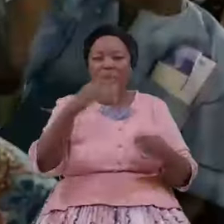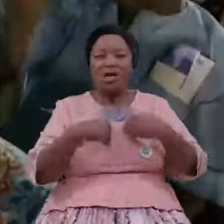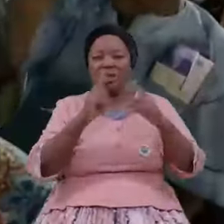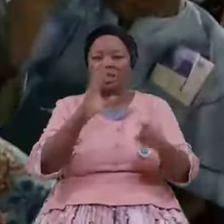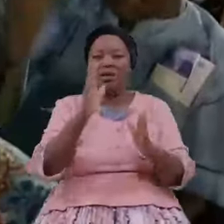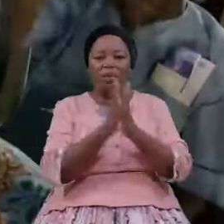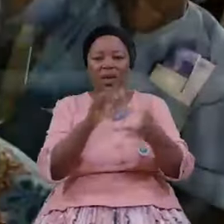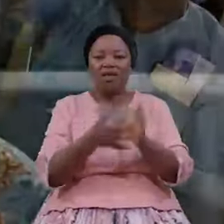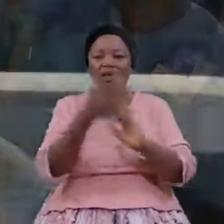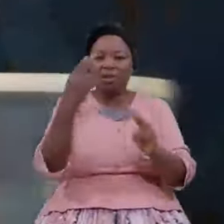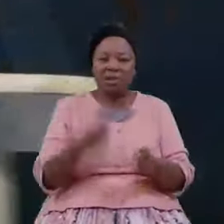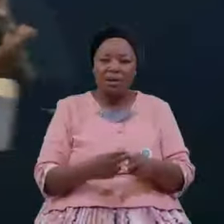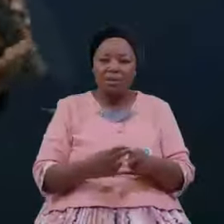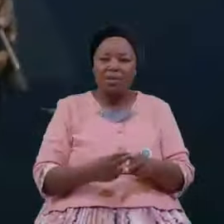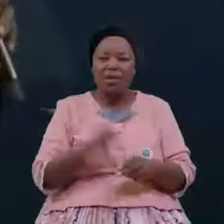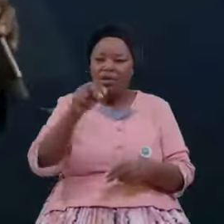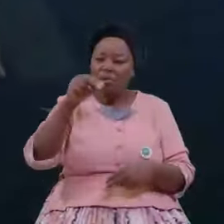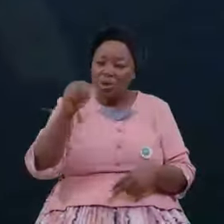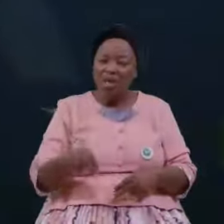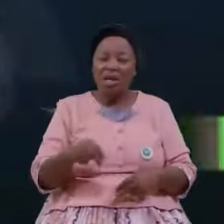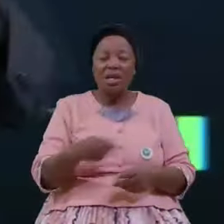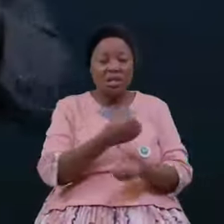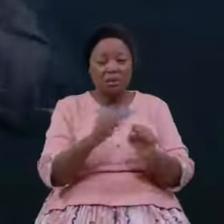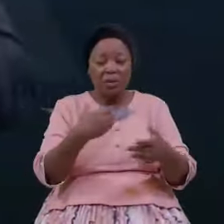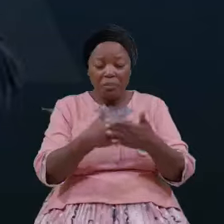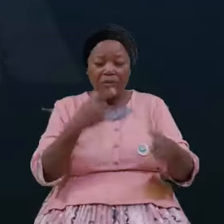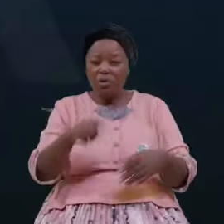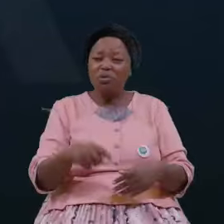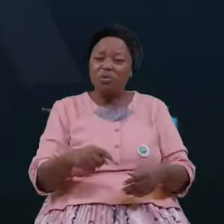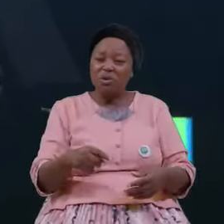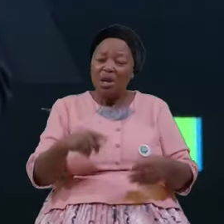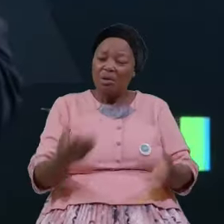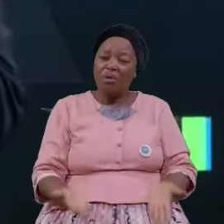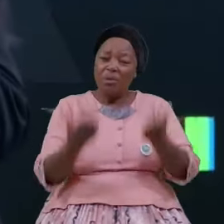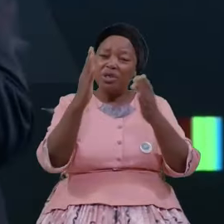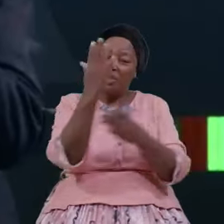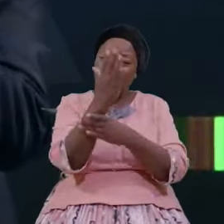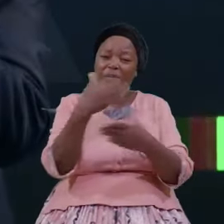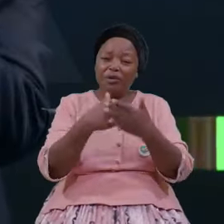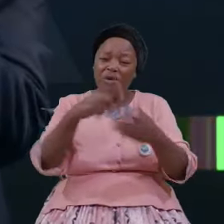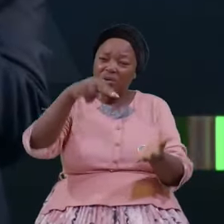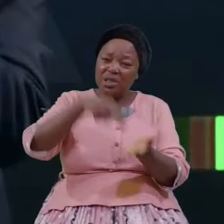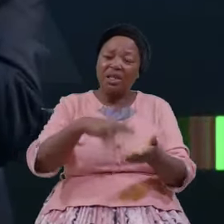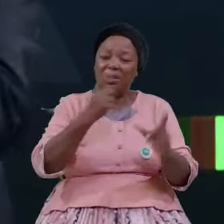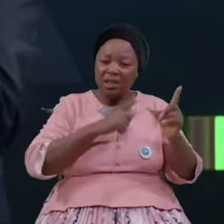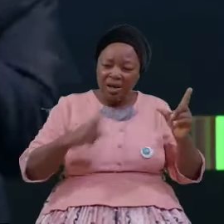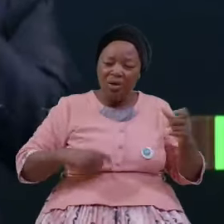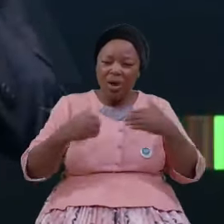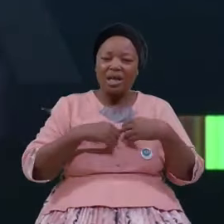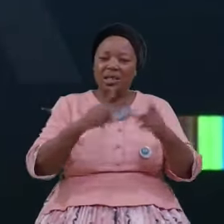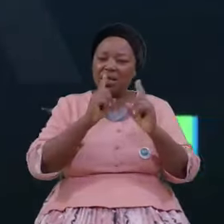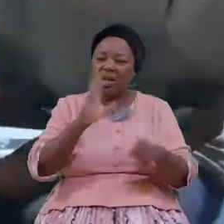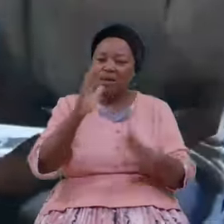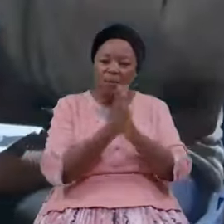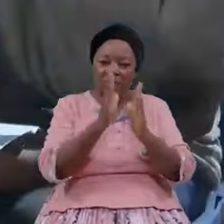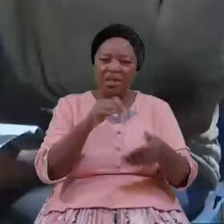I need salvation. I want salvation. Before you even raise up your hand, before you stand up, the Lord has answered your prayer.